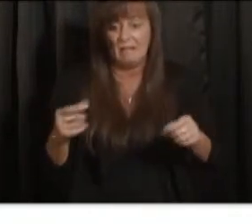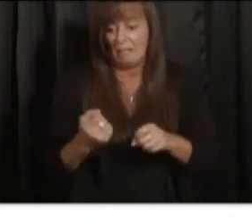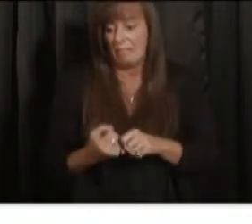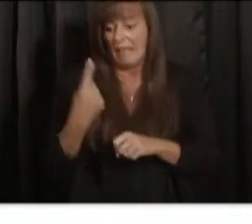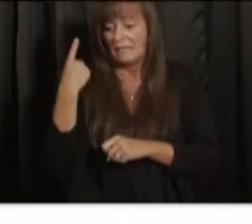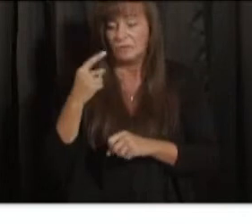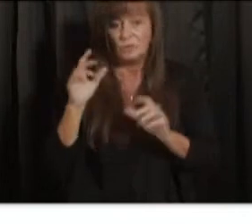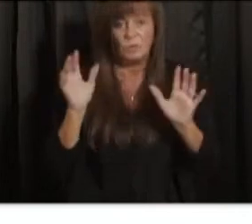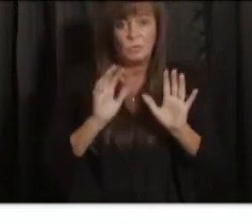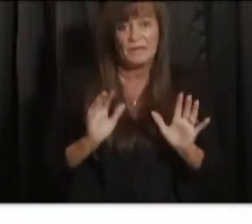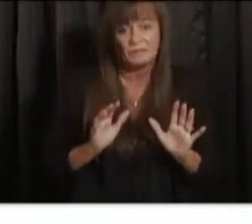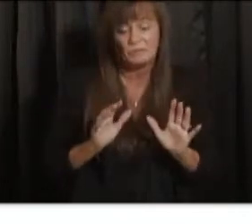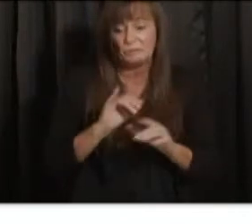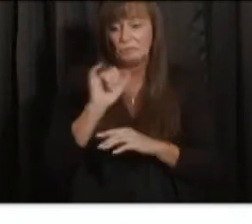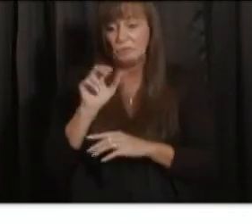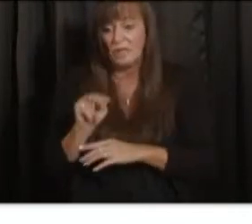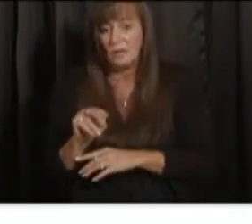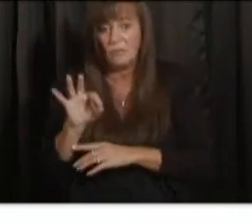and February,